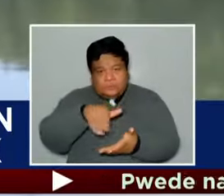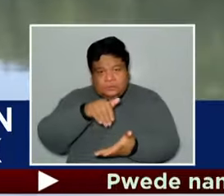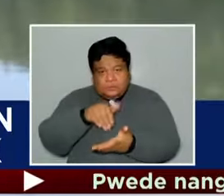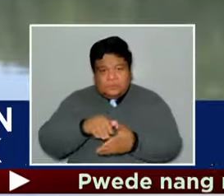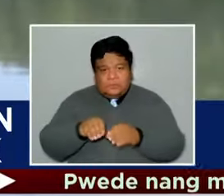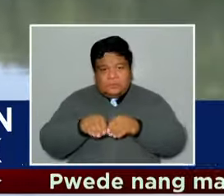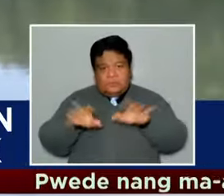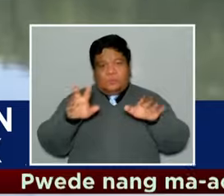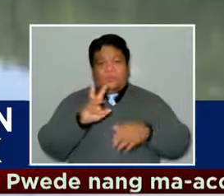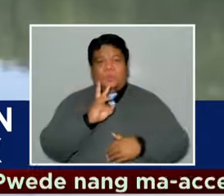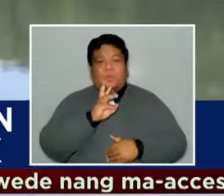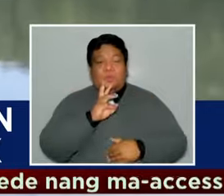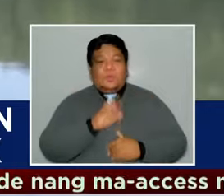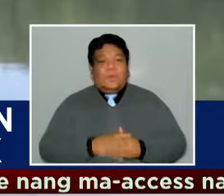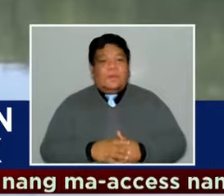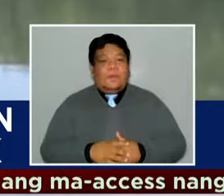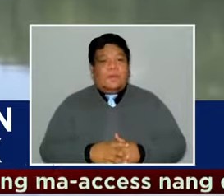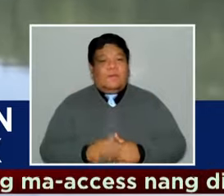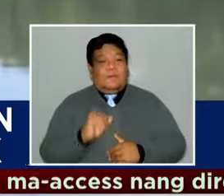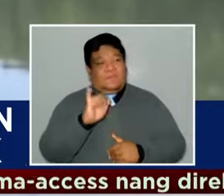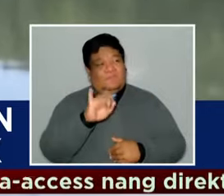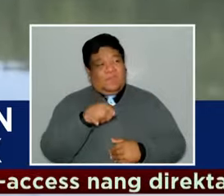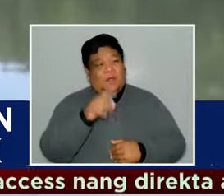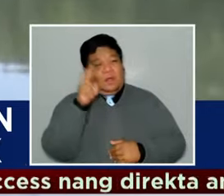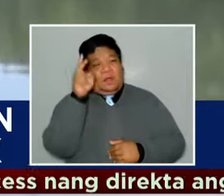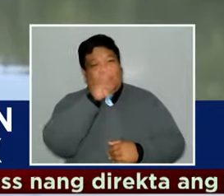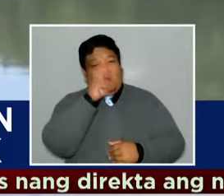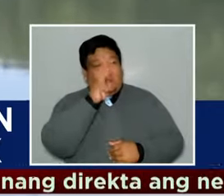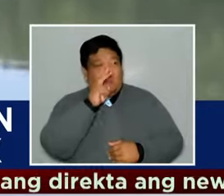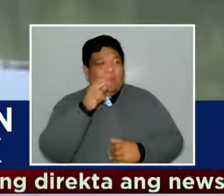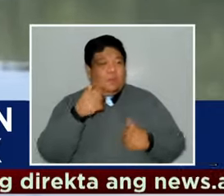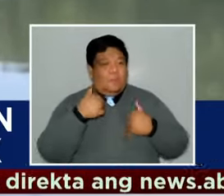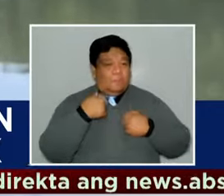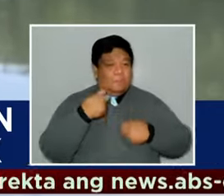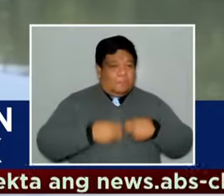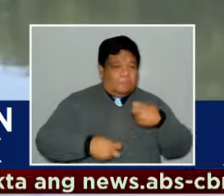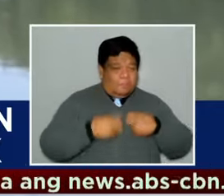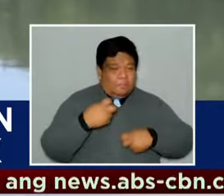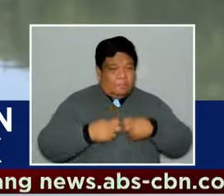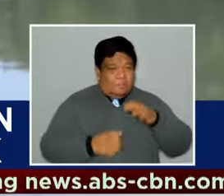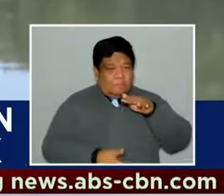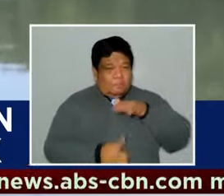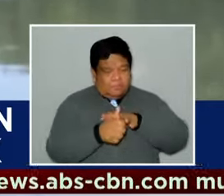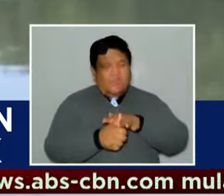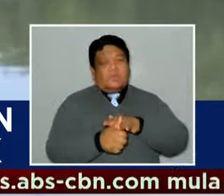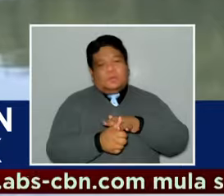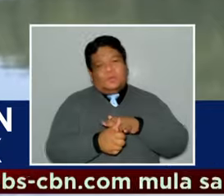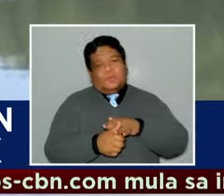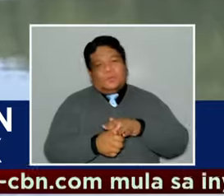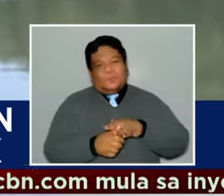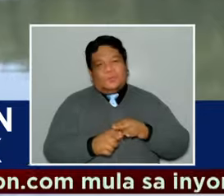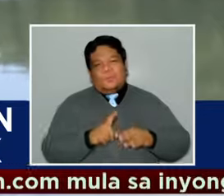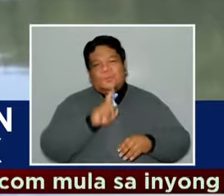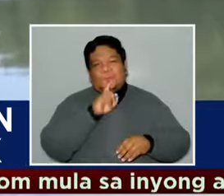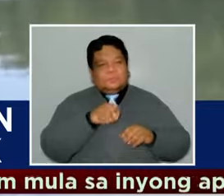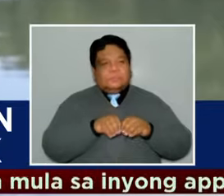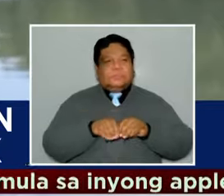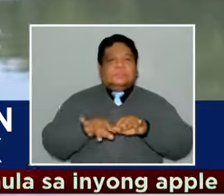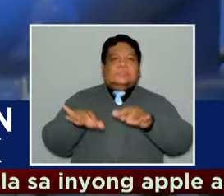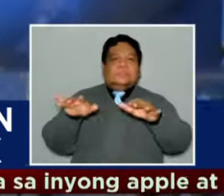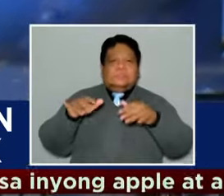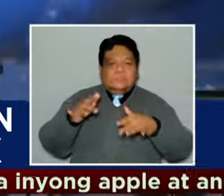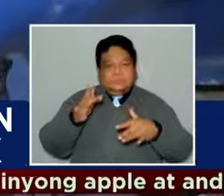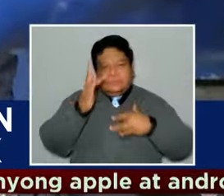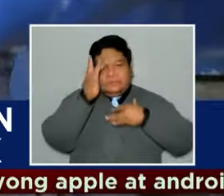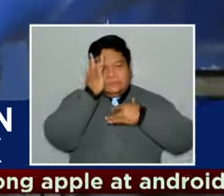Kung meron doon pumalpak in between, then really lalampas ang ating mga pathogens or germs ng